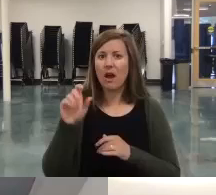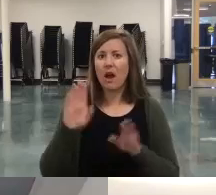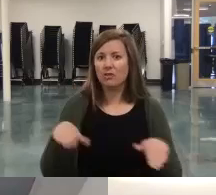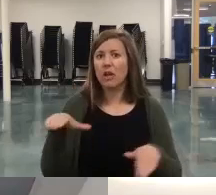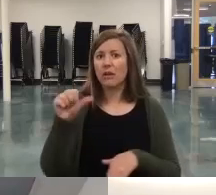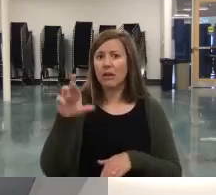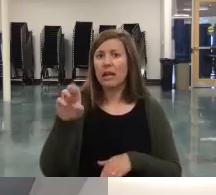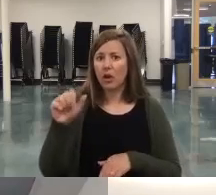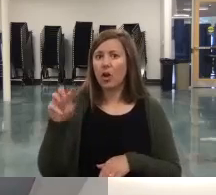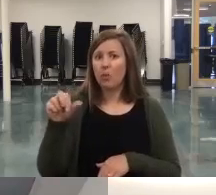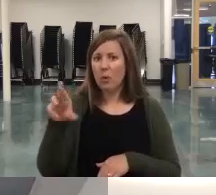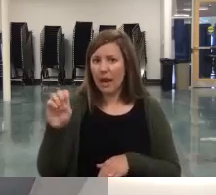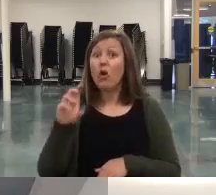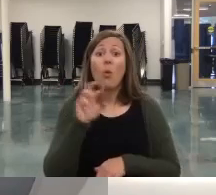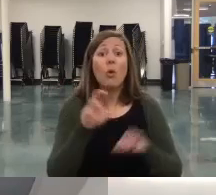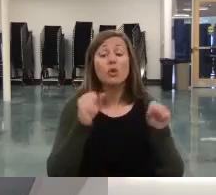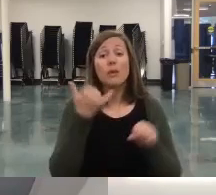mo.childcareaware.org, or you can call